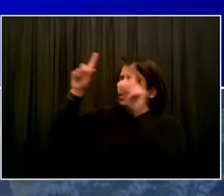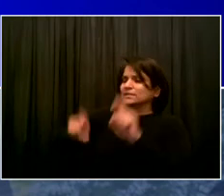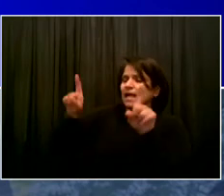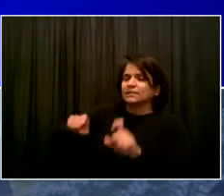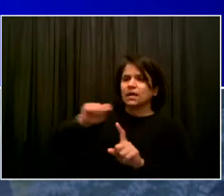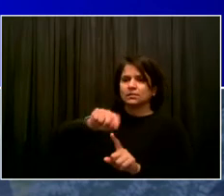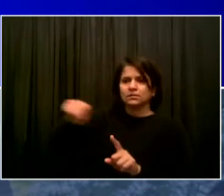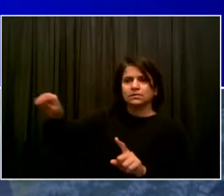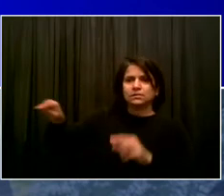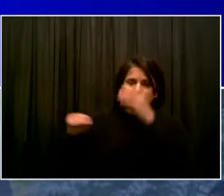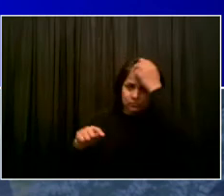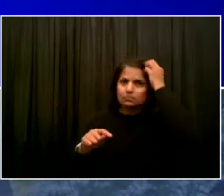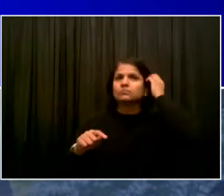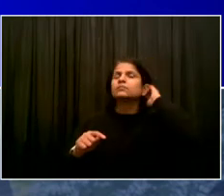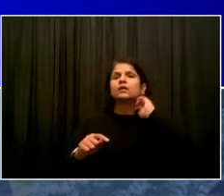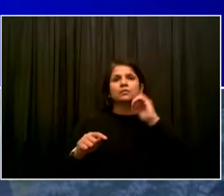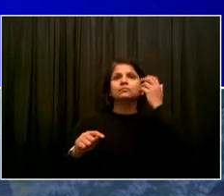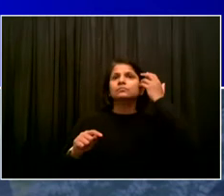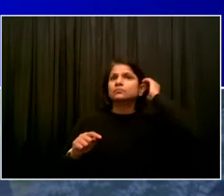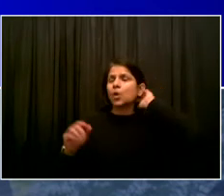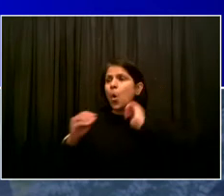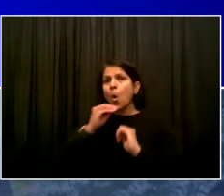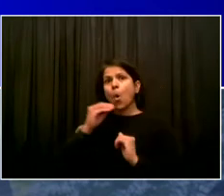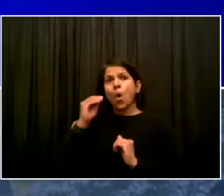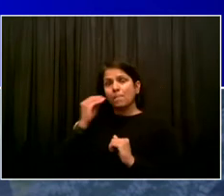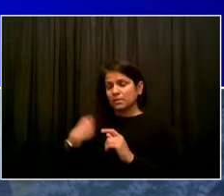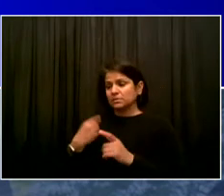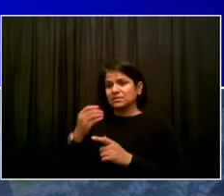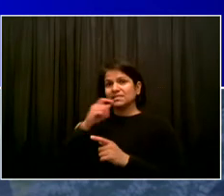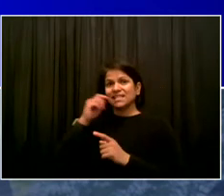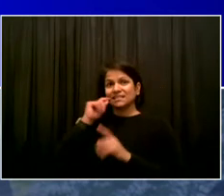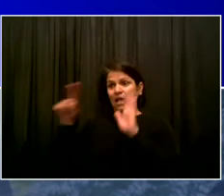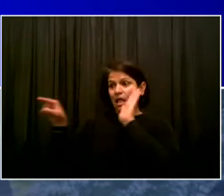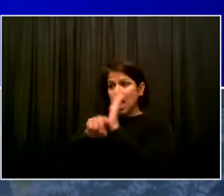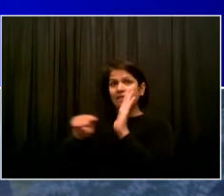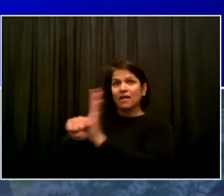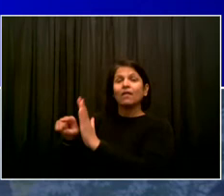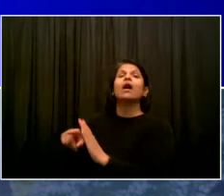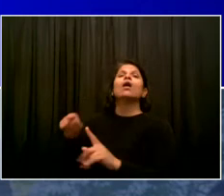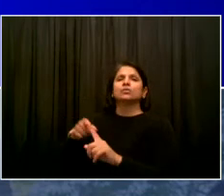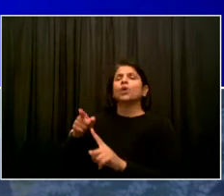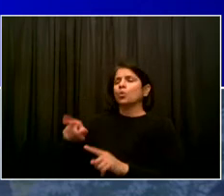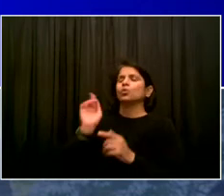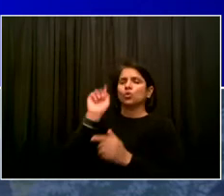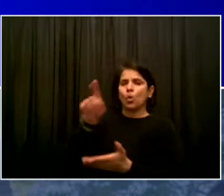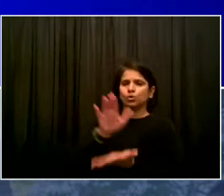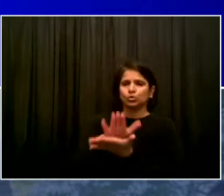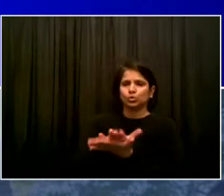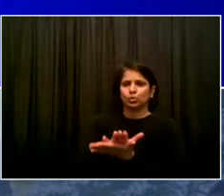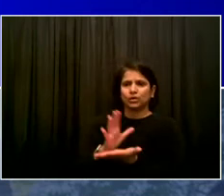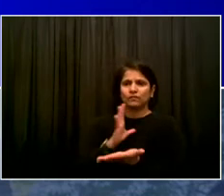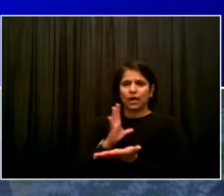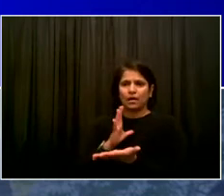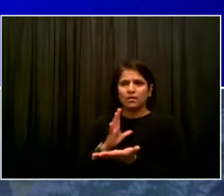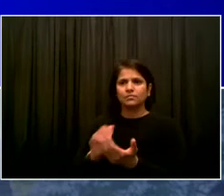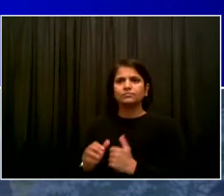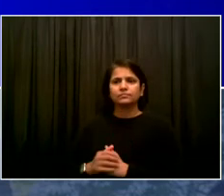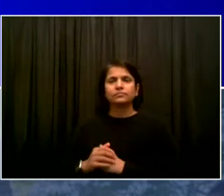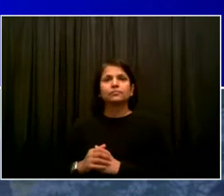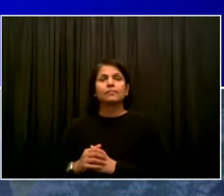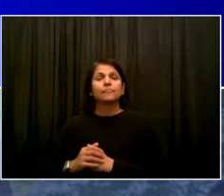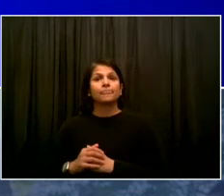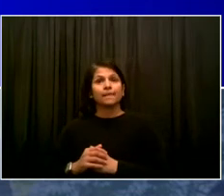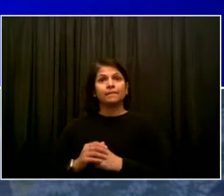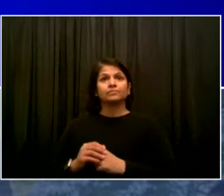school. We make sure that every kid has a test kit. Two will be taken in the course of 7 days.